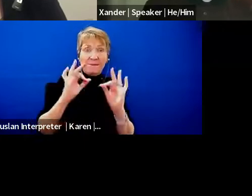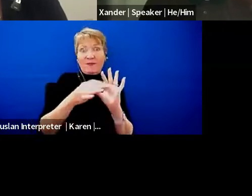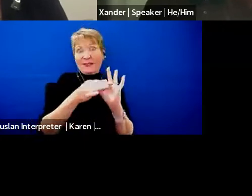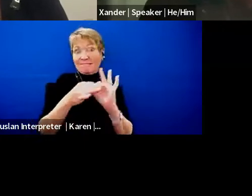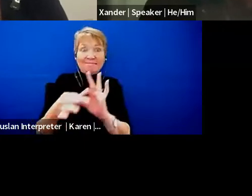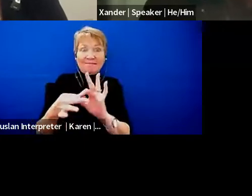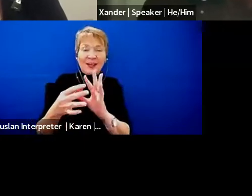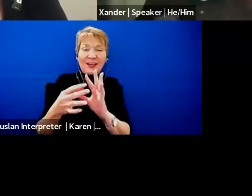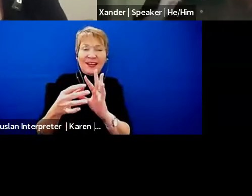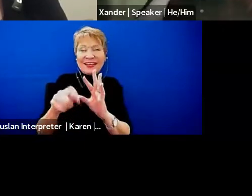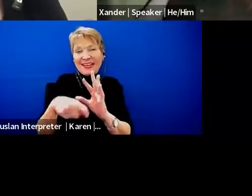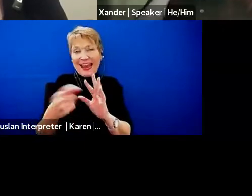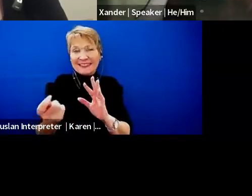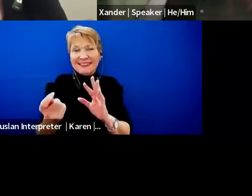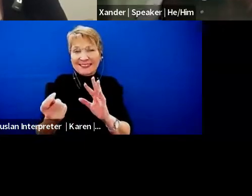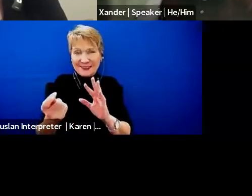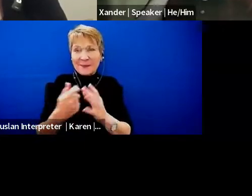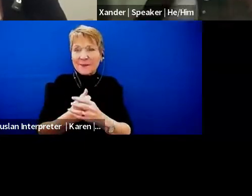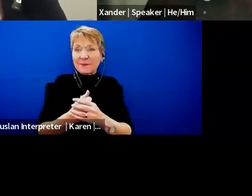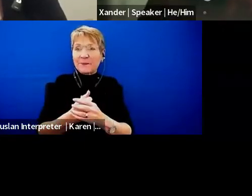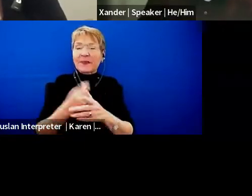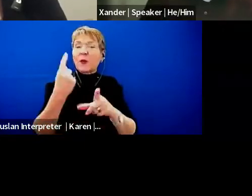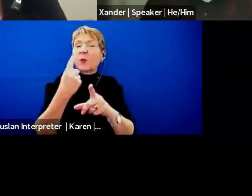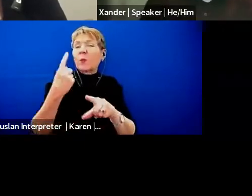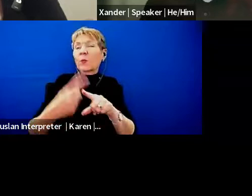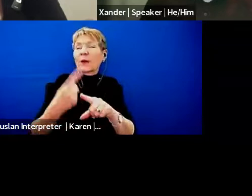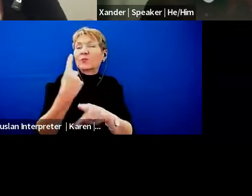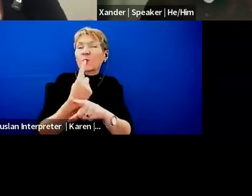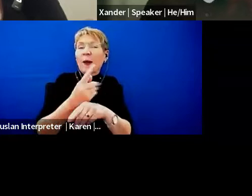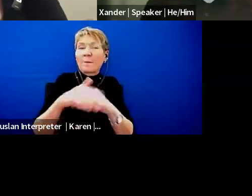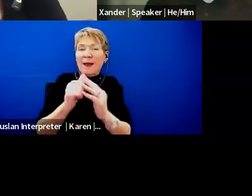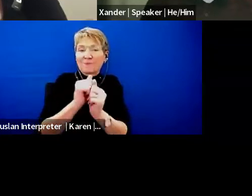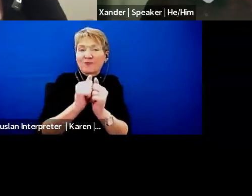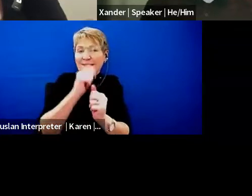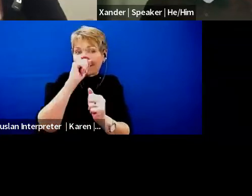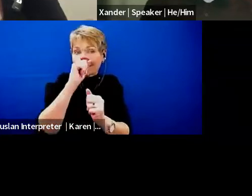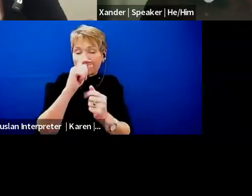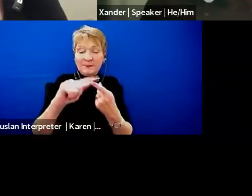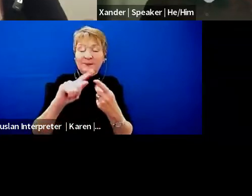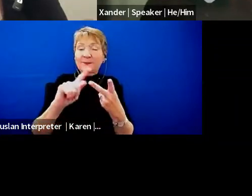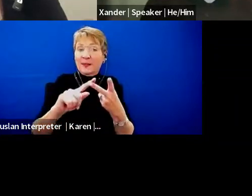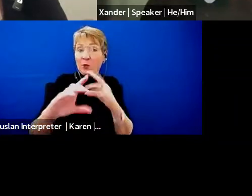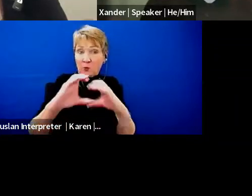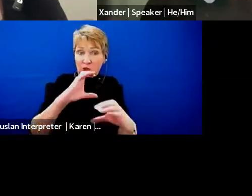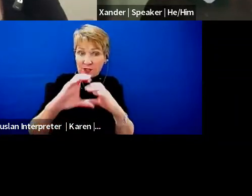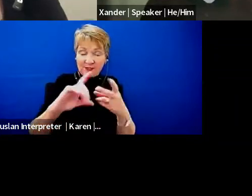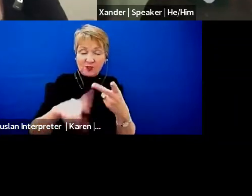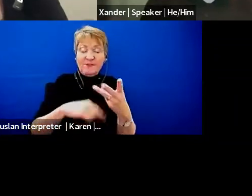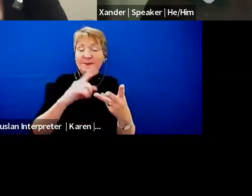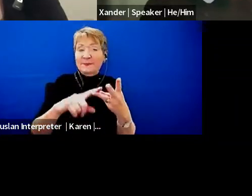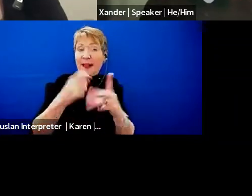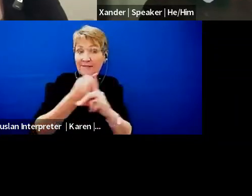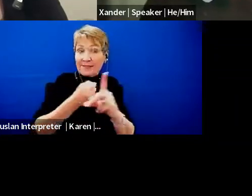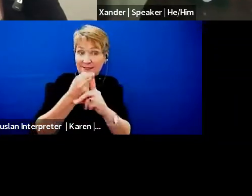to next. We're just going to have a quick chat about siblings, communication, and developing advocacy skills. So Xander, are you